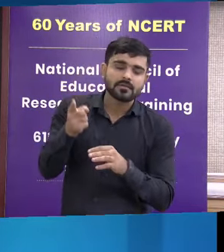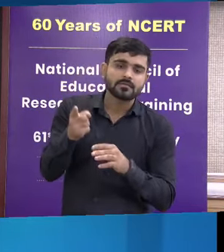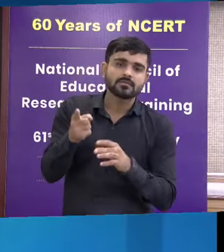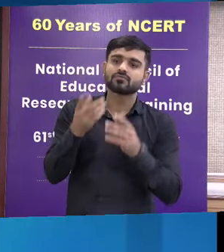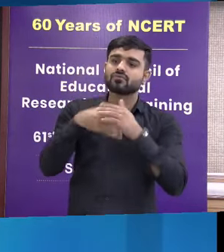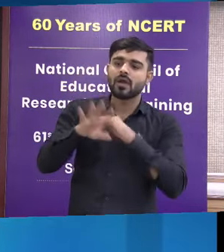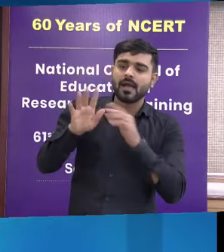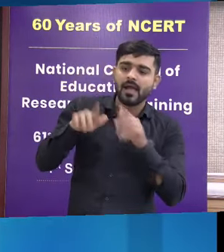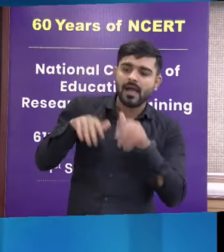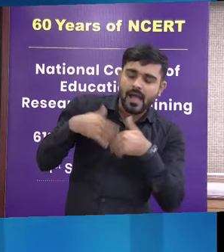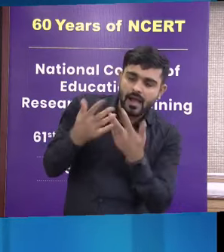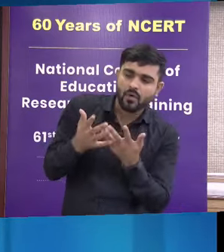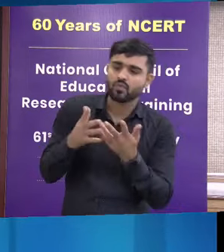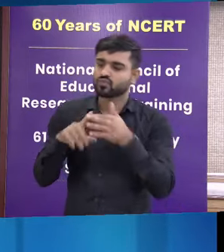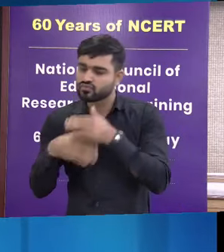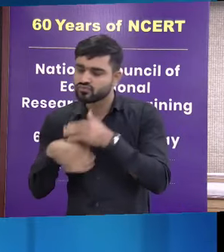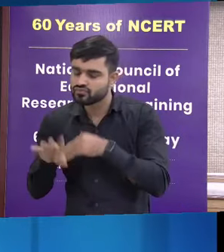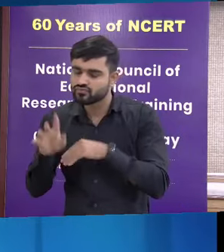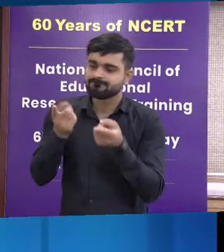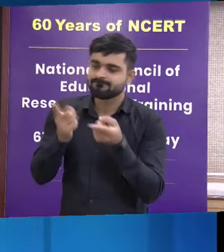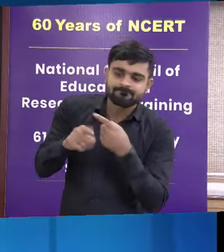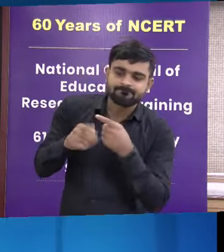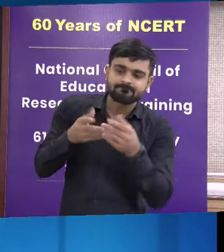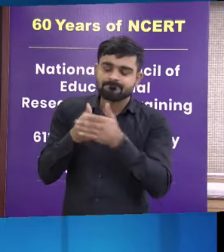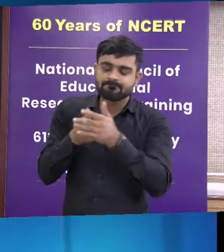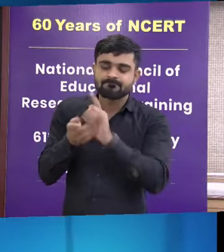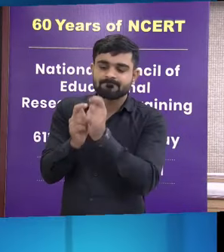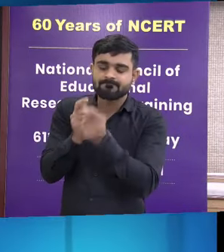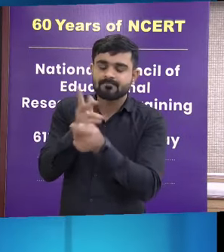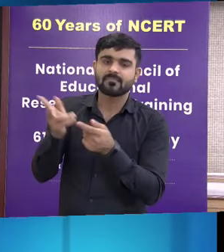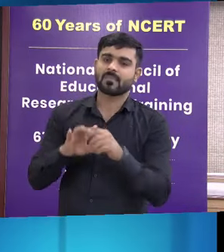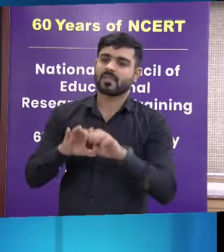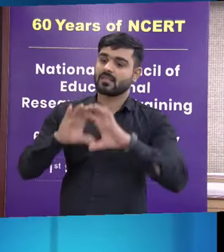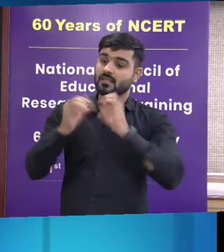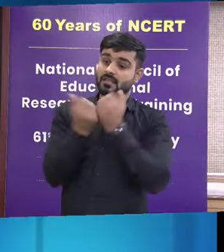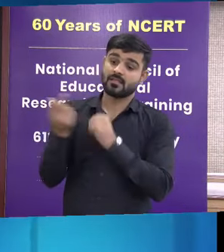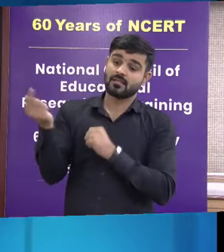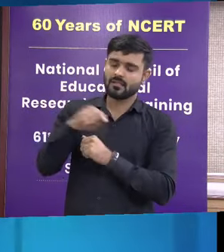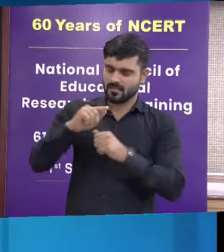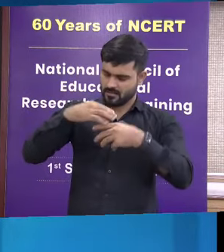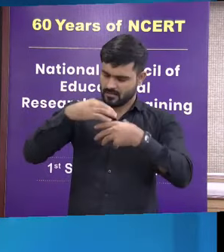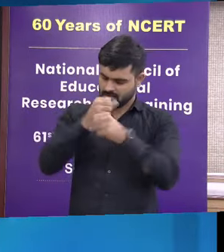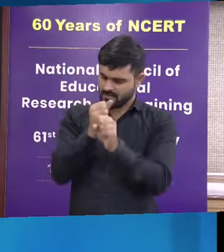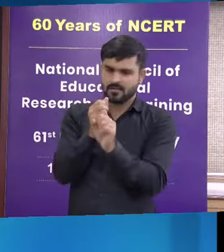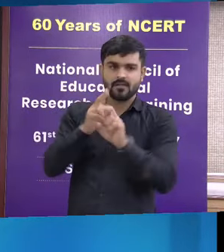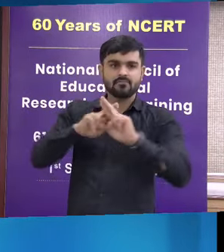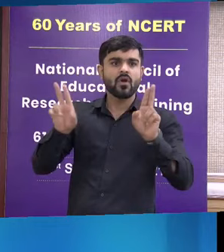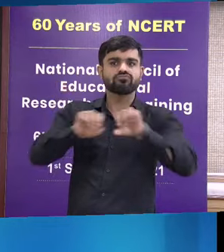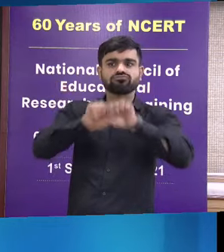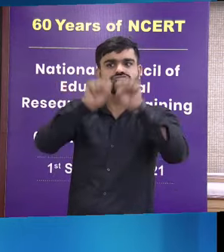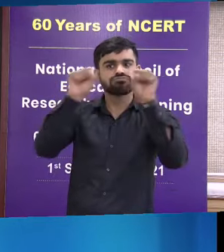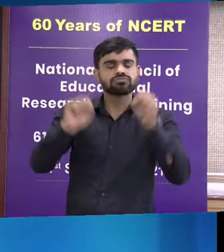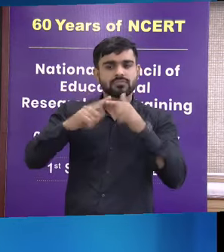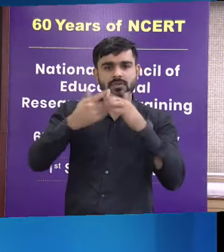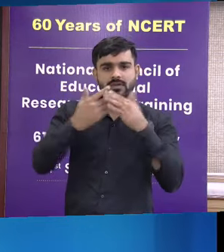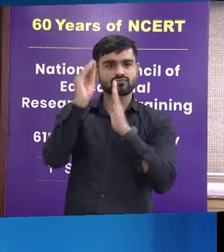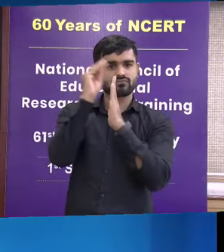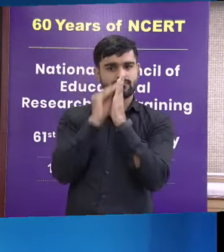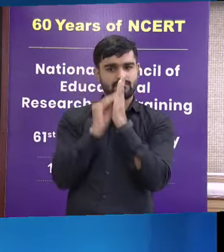to speak and how to influence my classmate. And that create the whole system of education. And